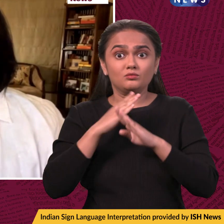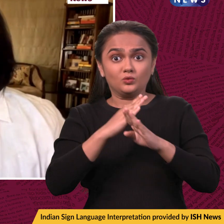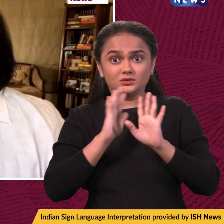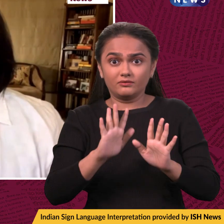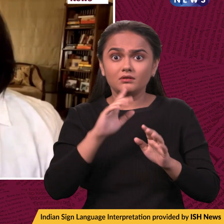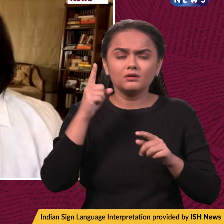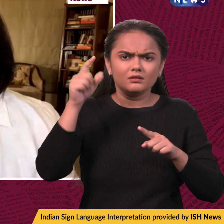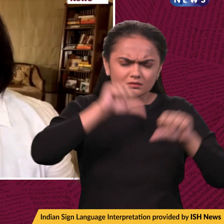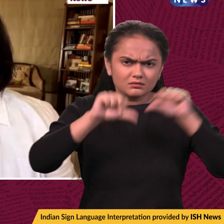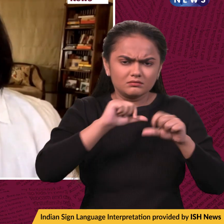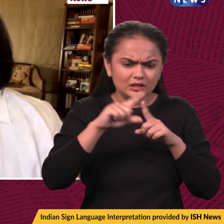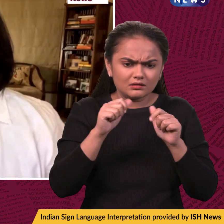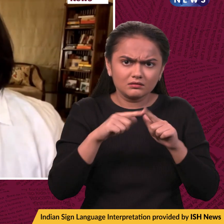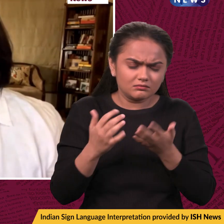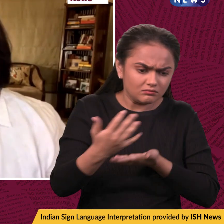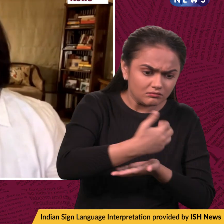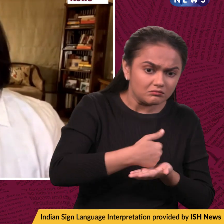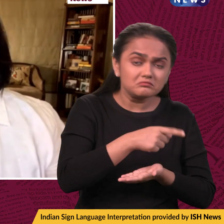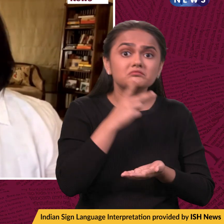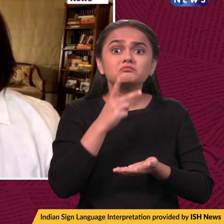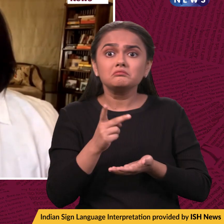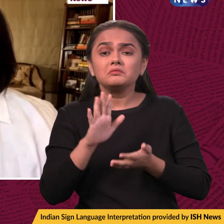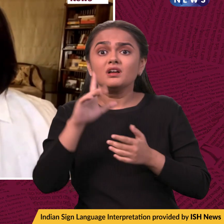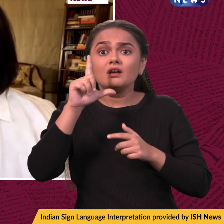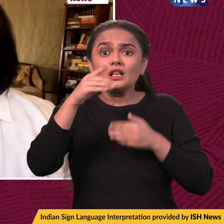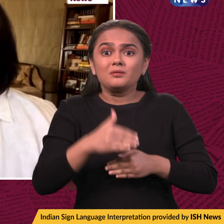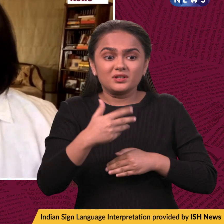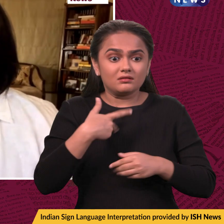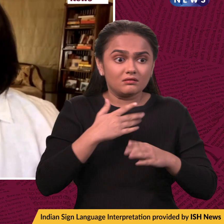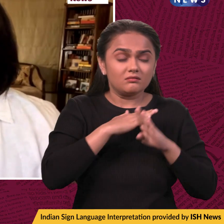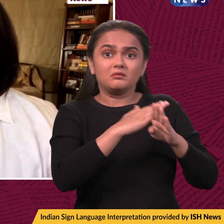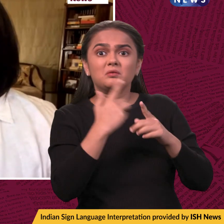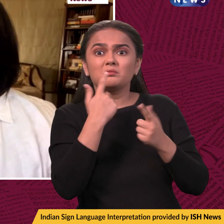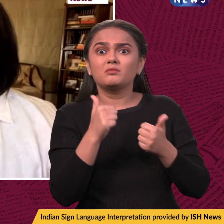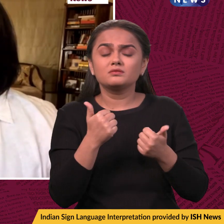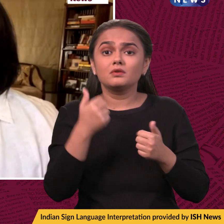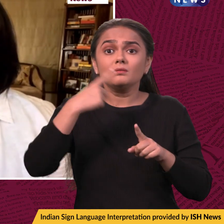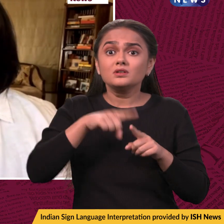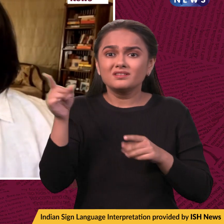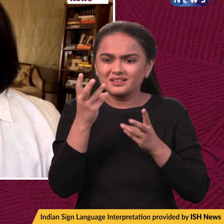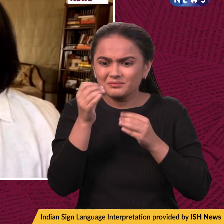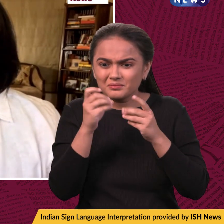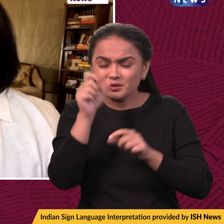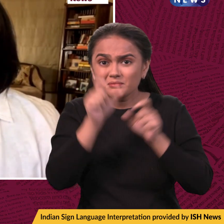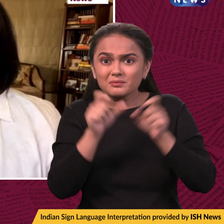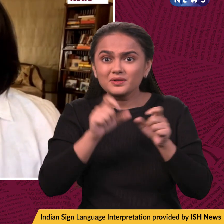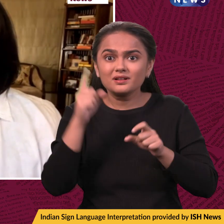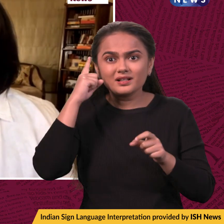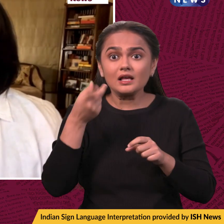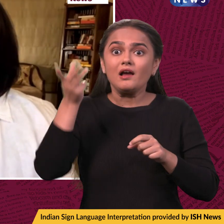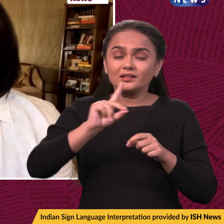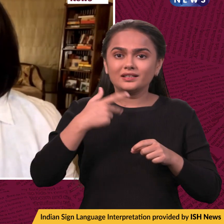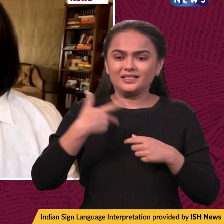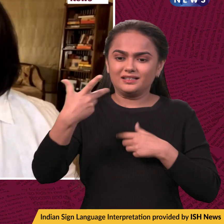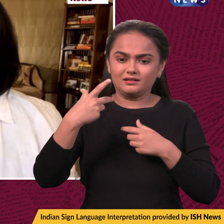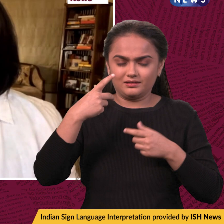protection, but clinical data on the severity remains limited. The WHO cited some preliminary evidence that the number of people